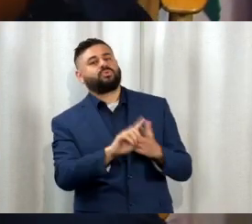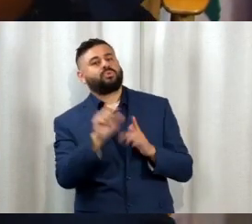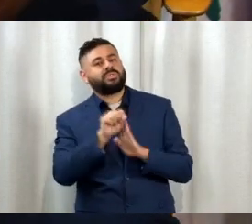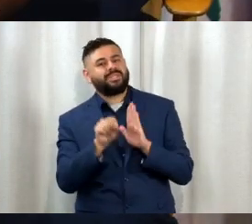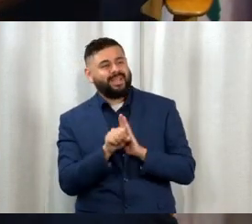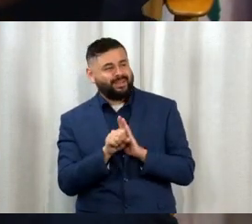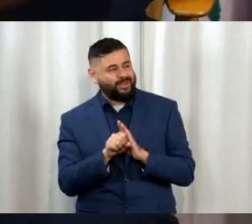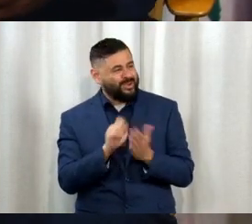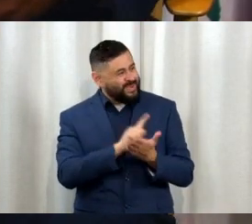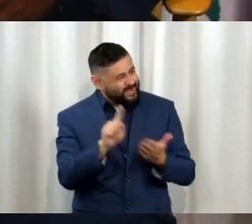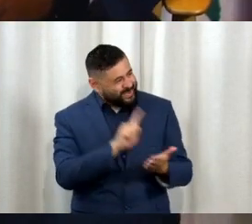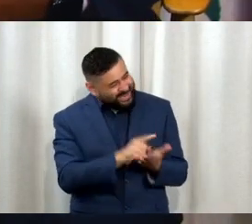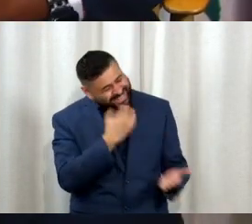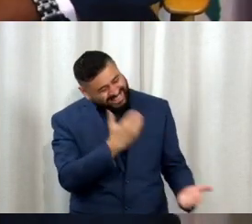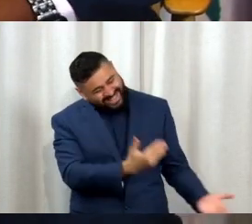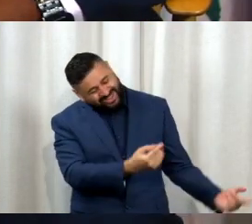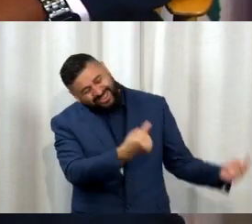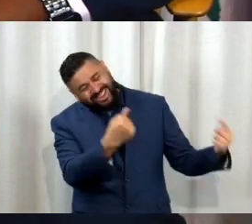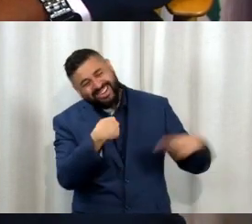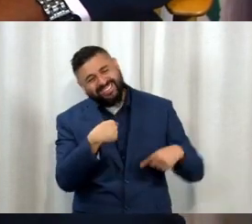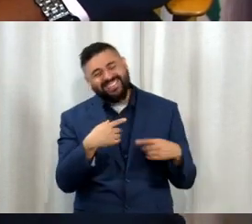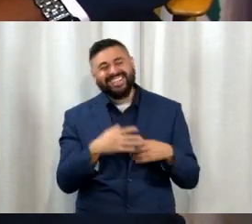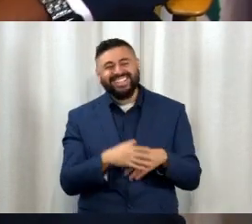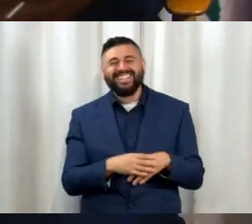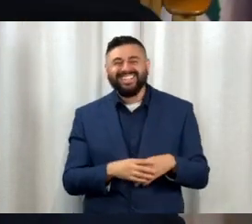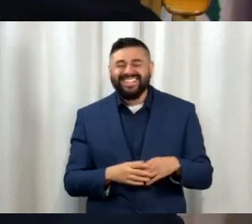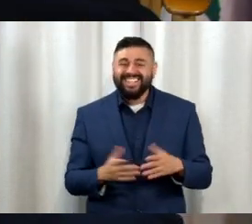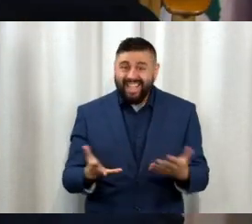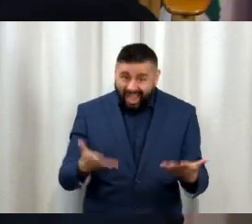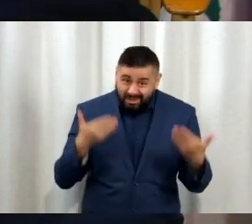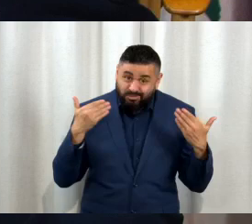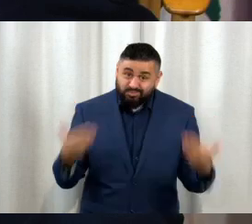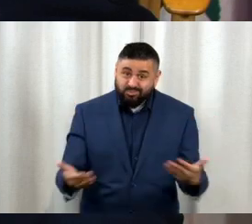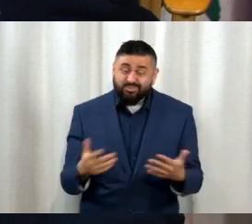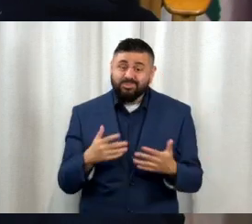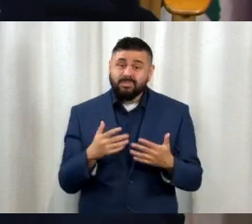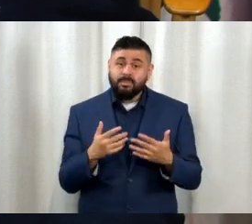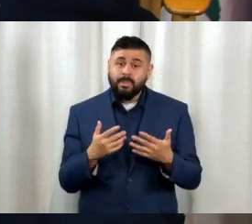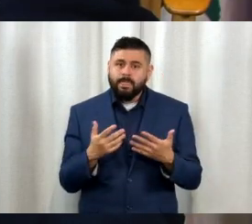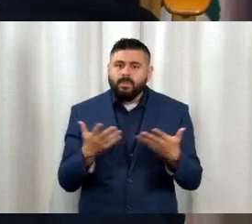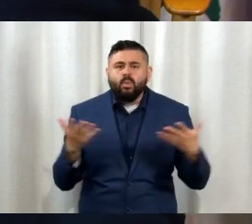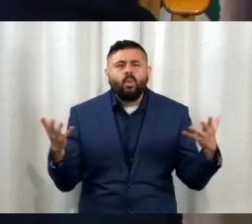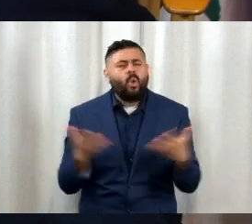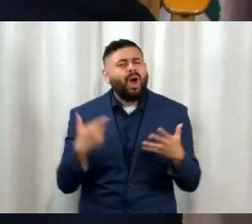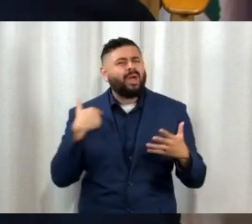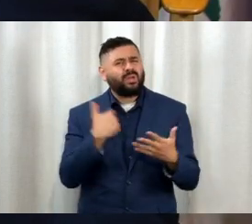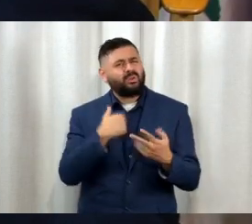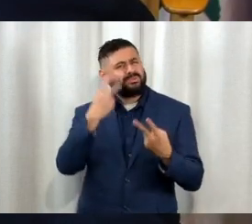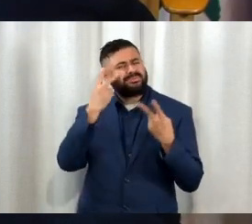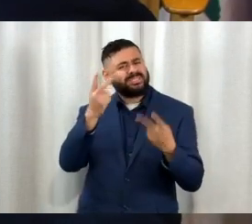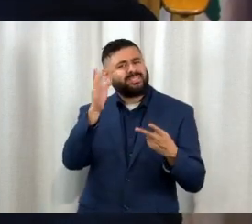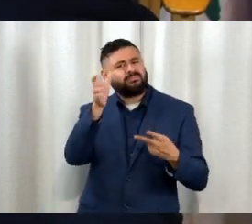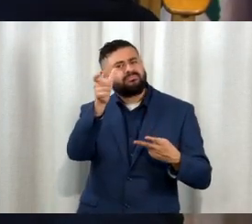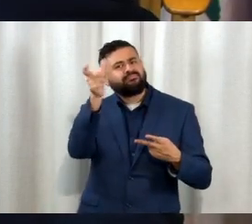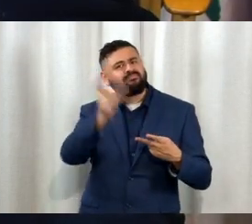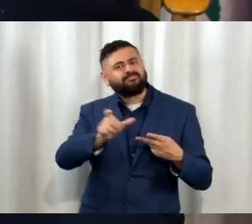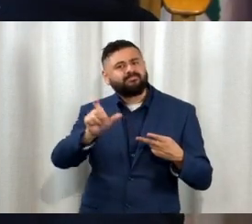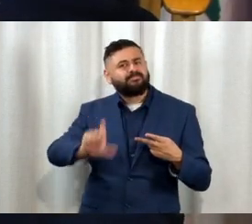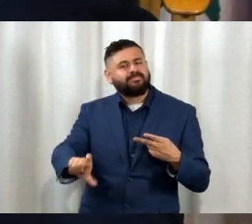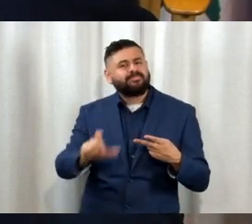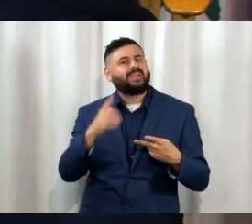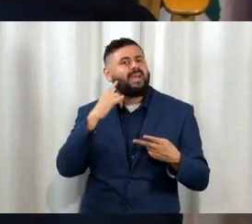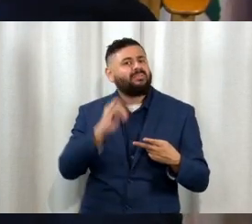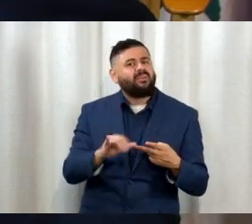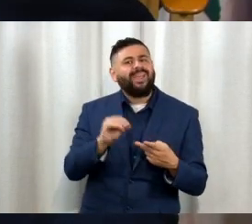this every week. Thanks for joining us. And we're going to jump right in. So first, what are we seeing across the region and state